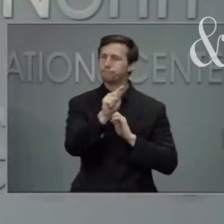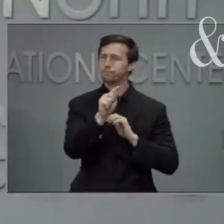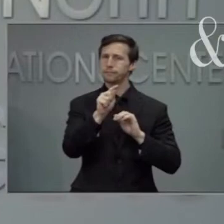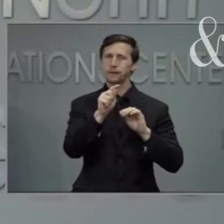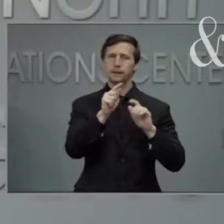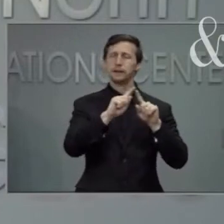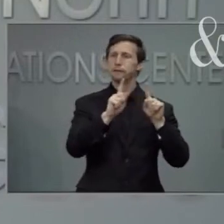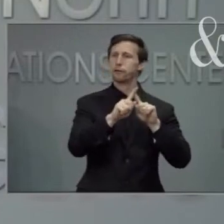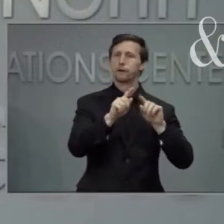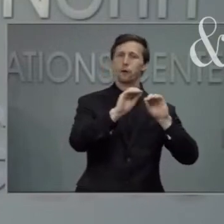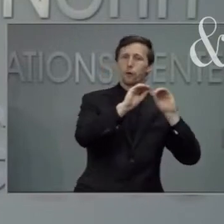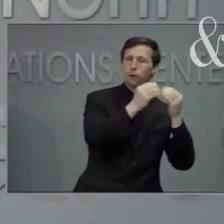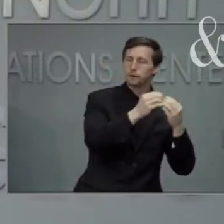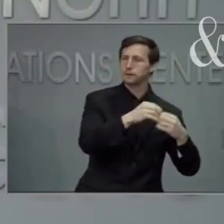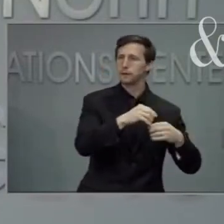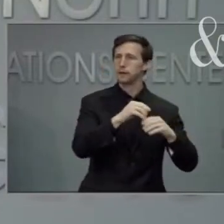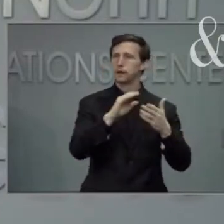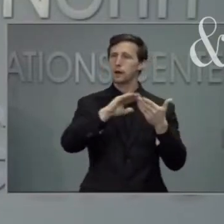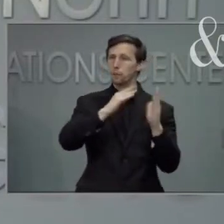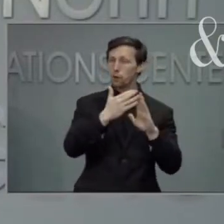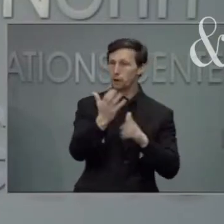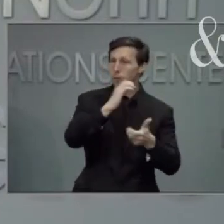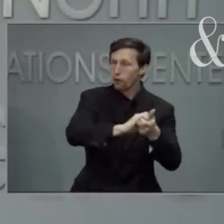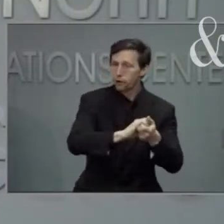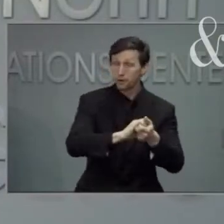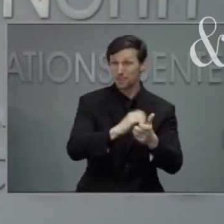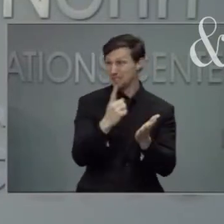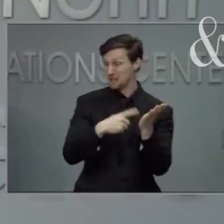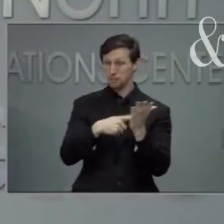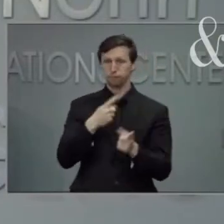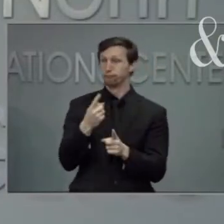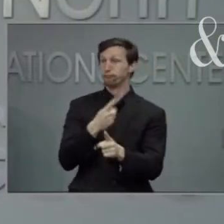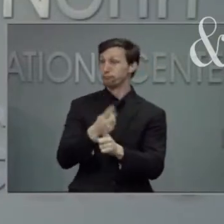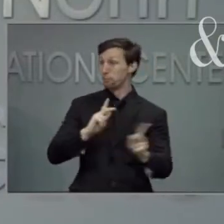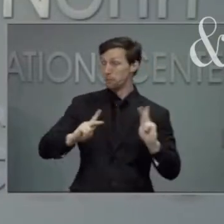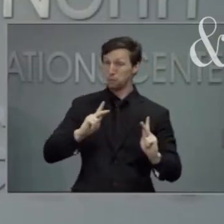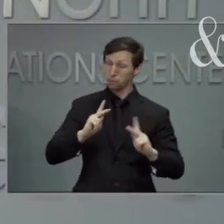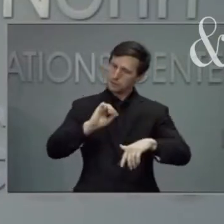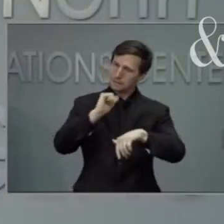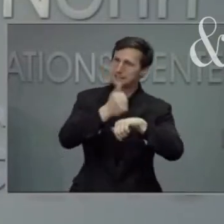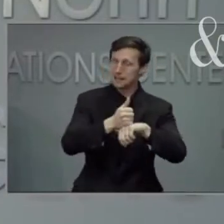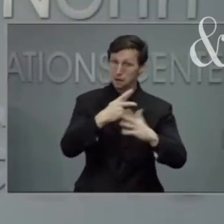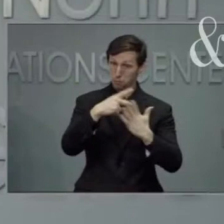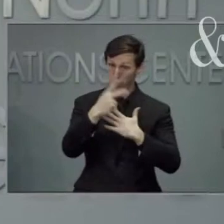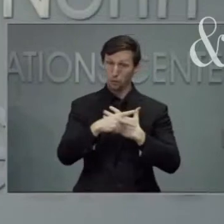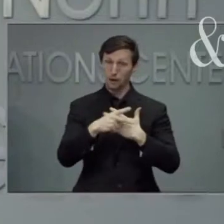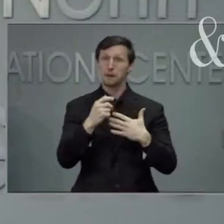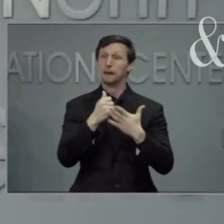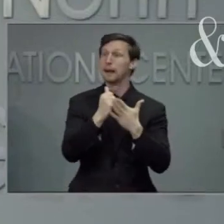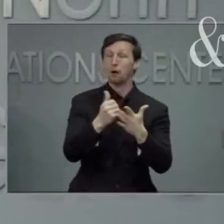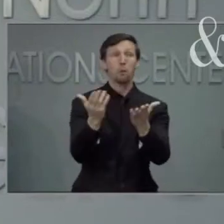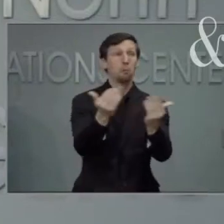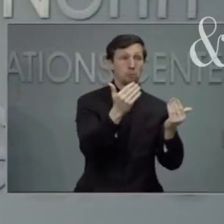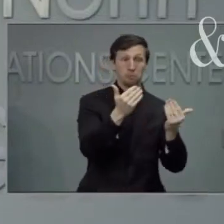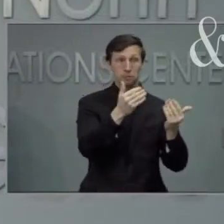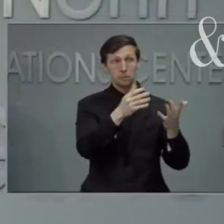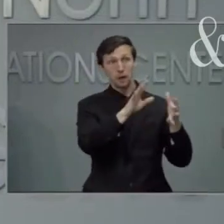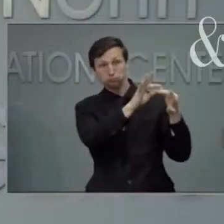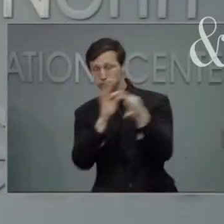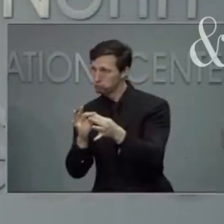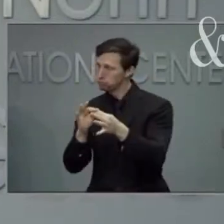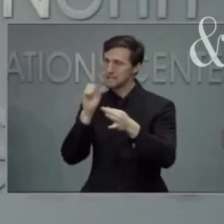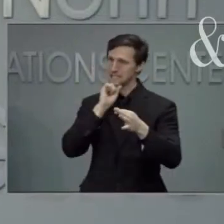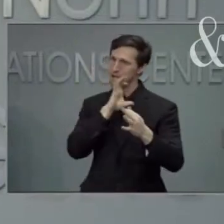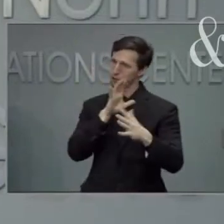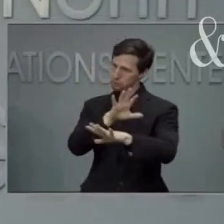or ordinary people, have created initiatives to just help seniors get set up for vaccines. Do you encourage the community to do that